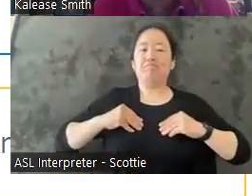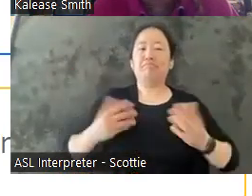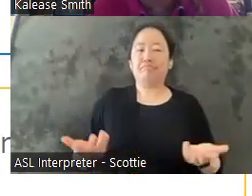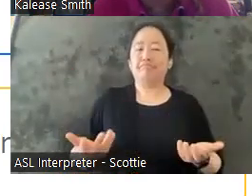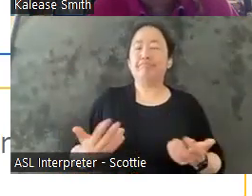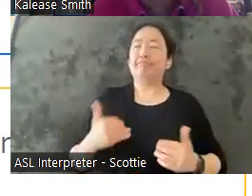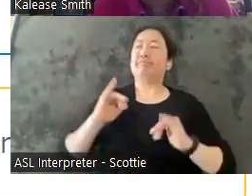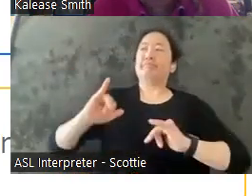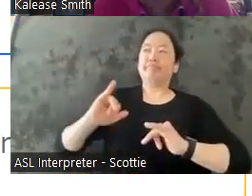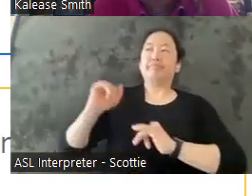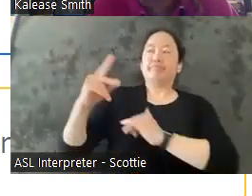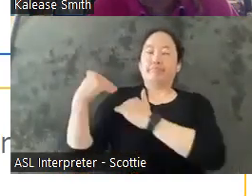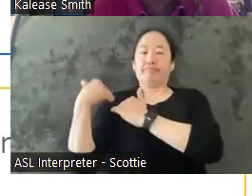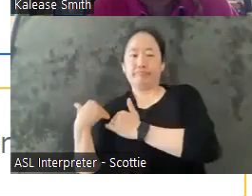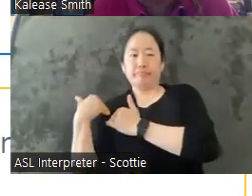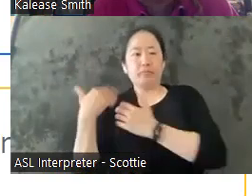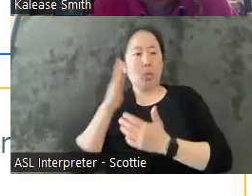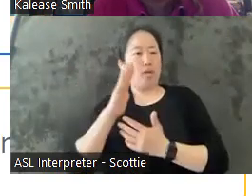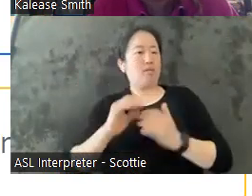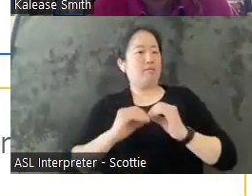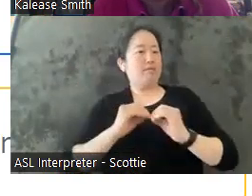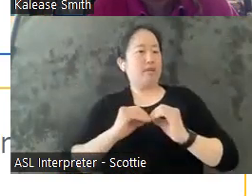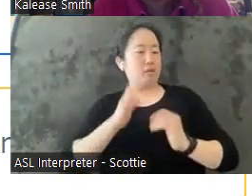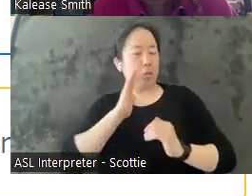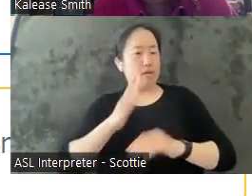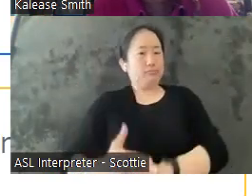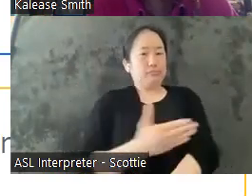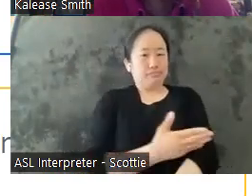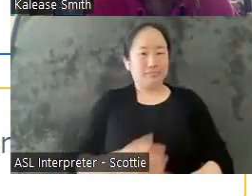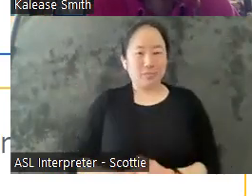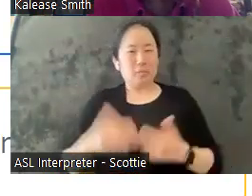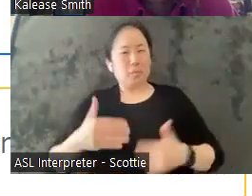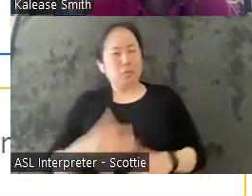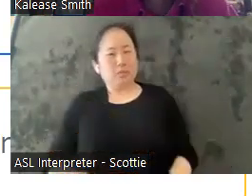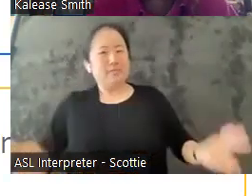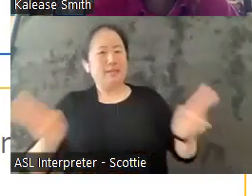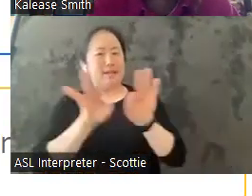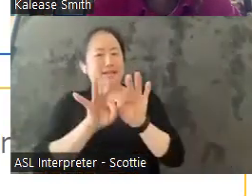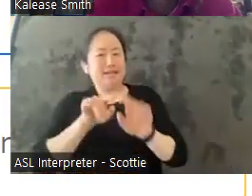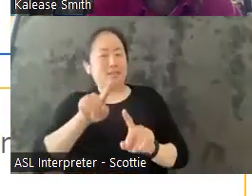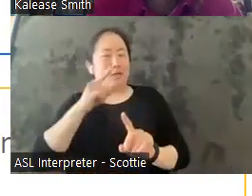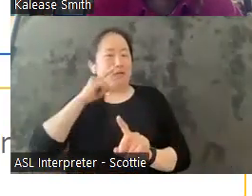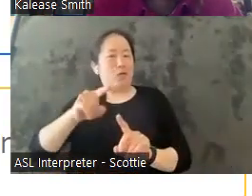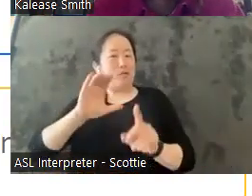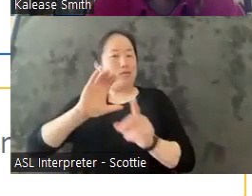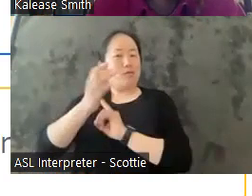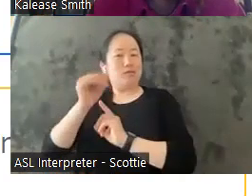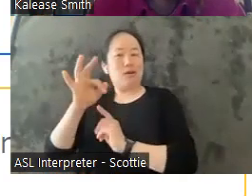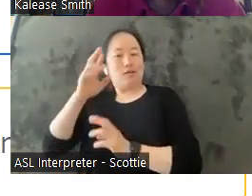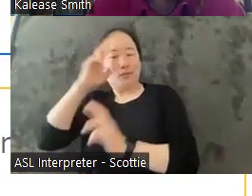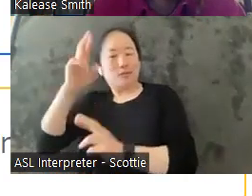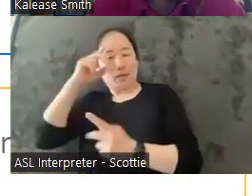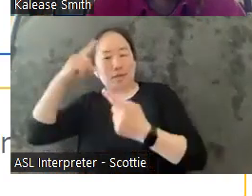promoting this culture of respect and consent and promising and working on doing better. So thank you all so much for